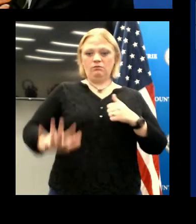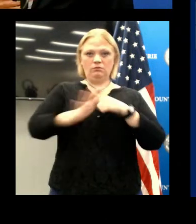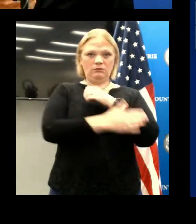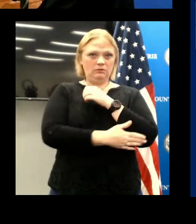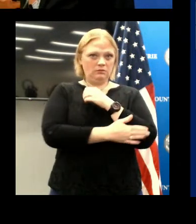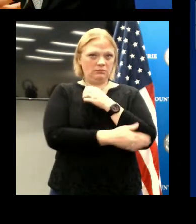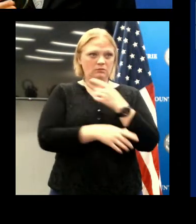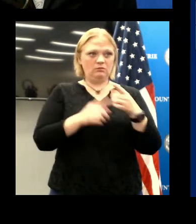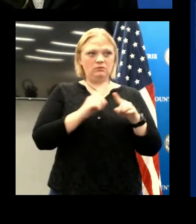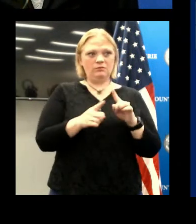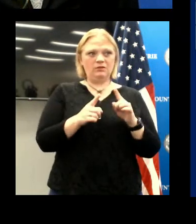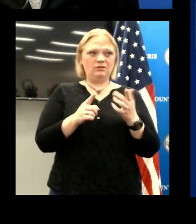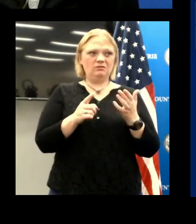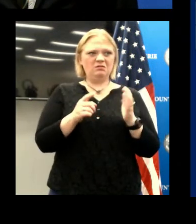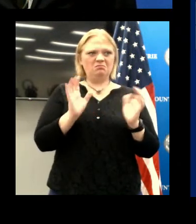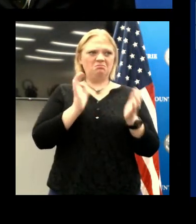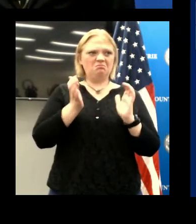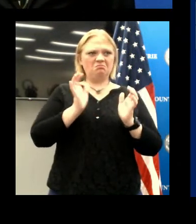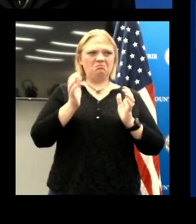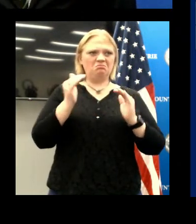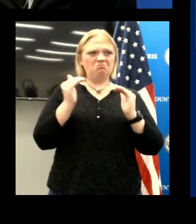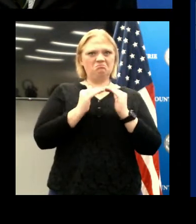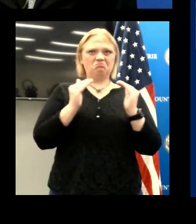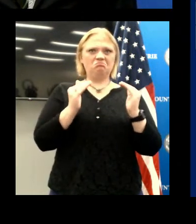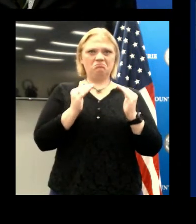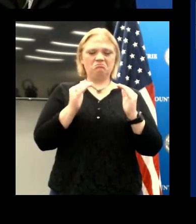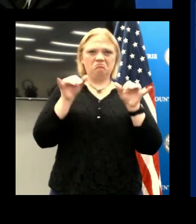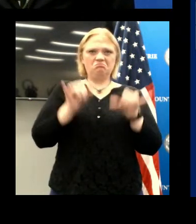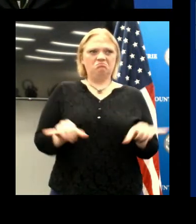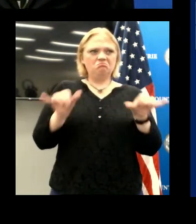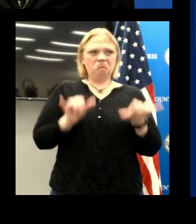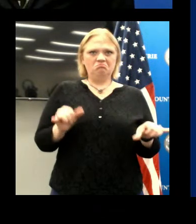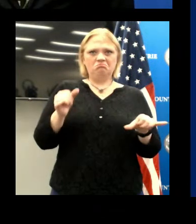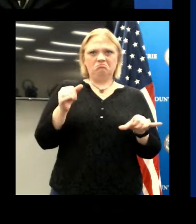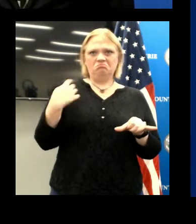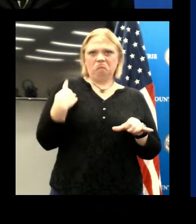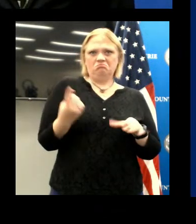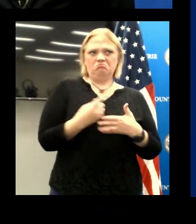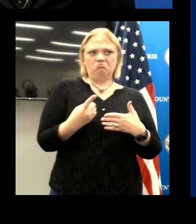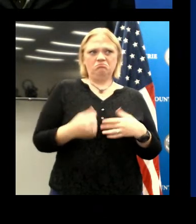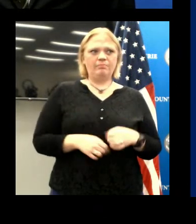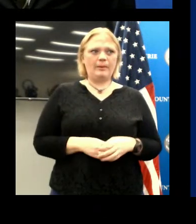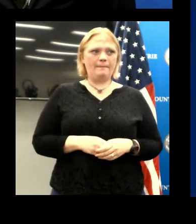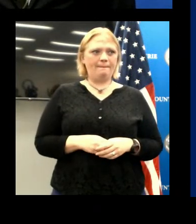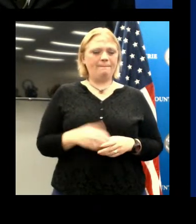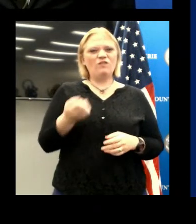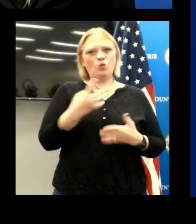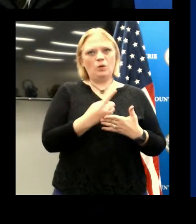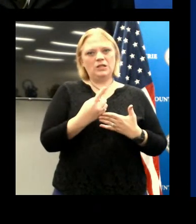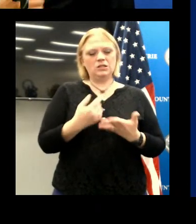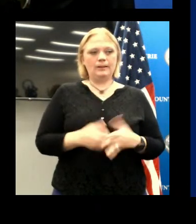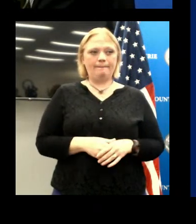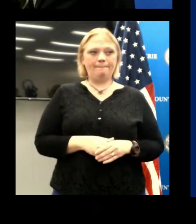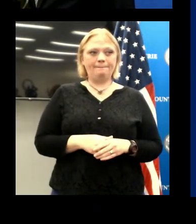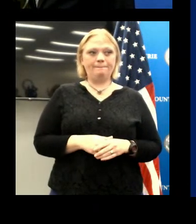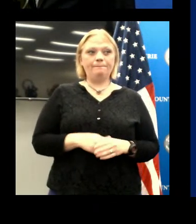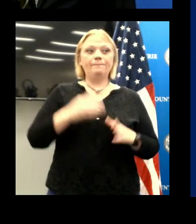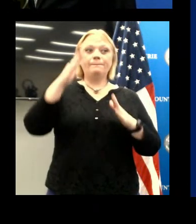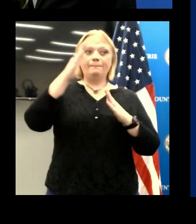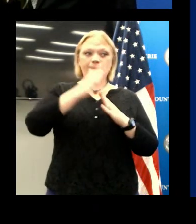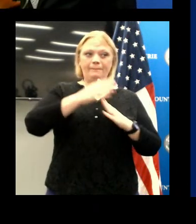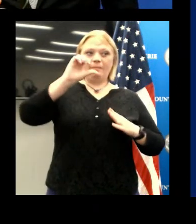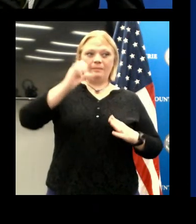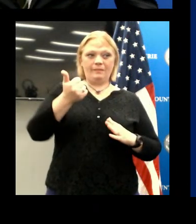also is comparable to what we've seen in weeks past. Now, the top 10 zip codes